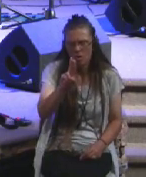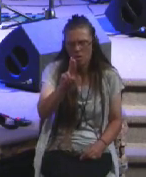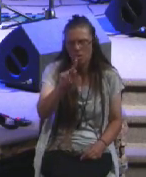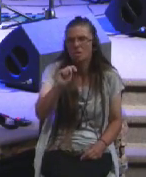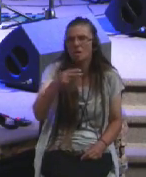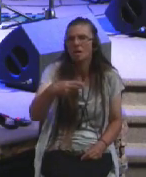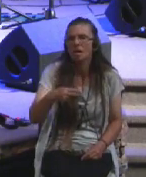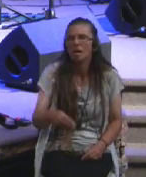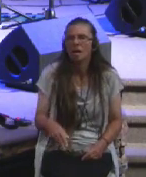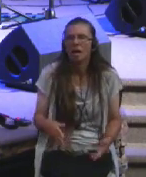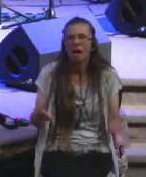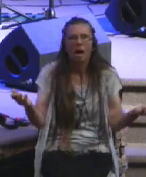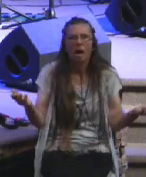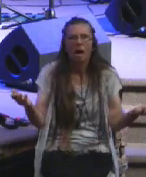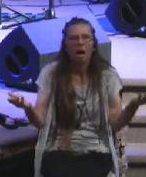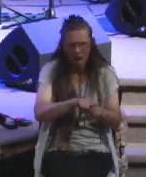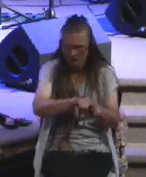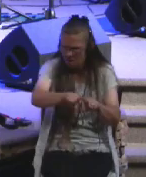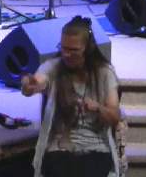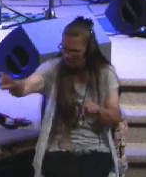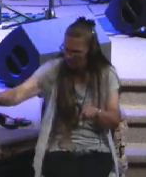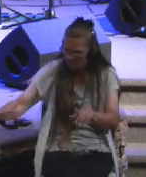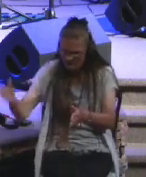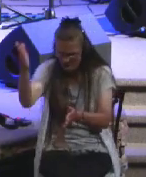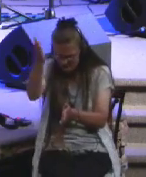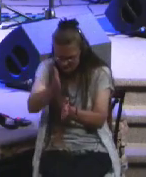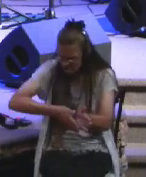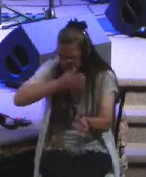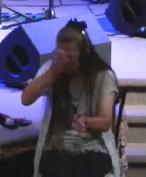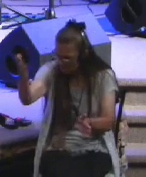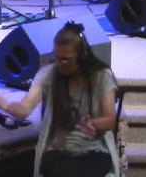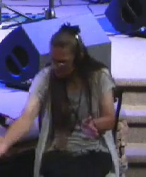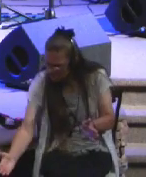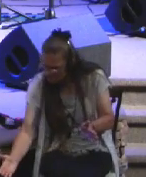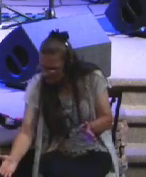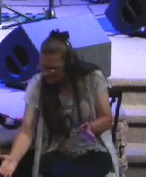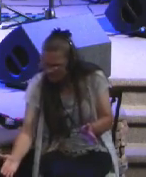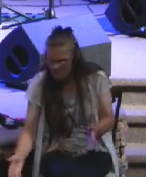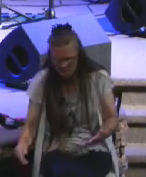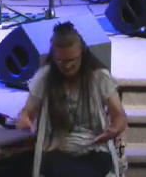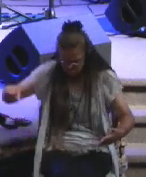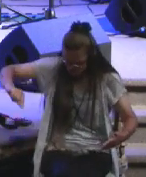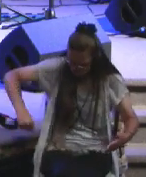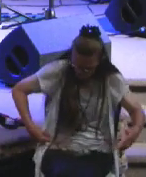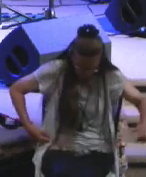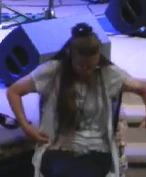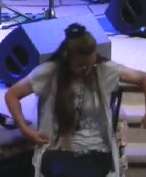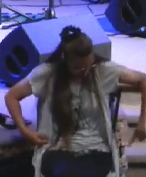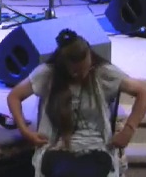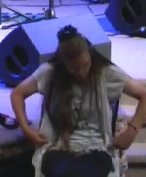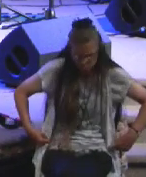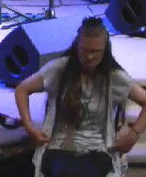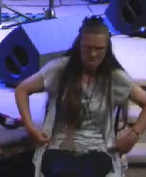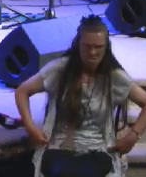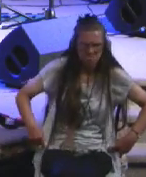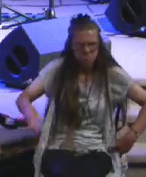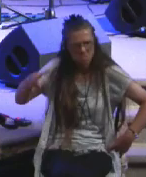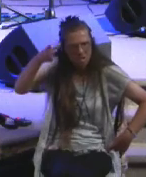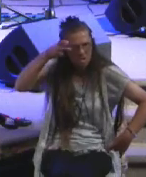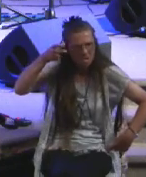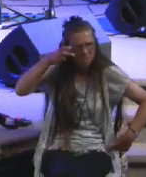a Moab, a whole nother group. Matter of fact, a group that would be a thorn in the side of Israel. They would be the enemy on